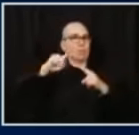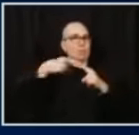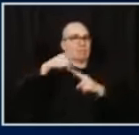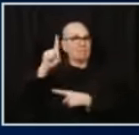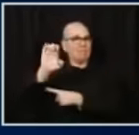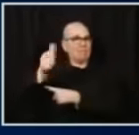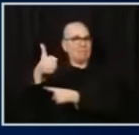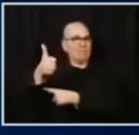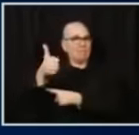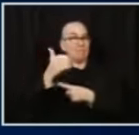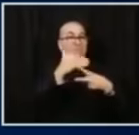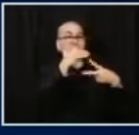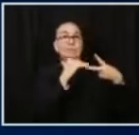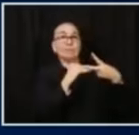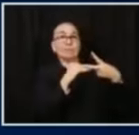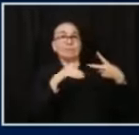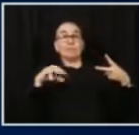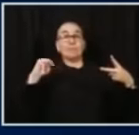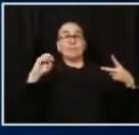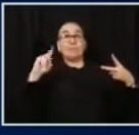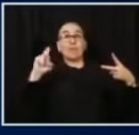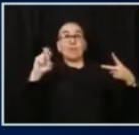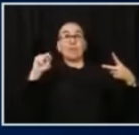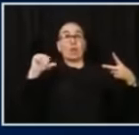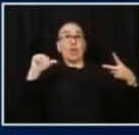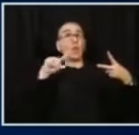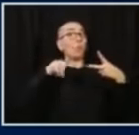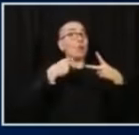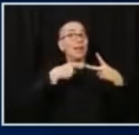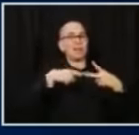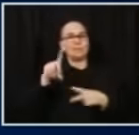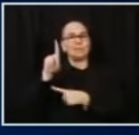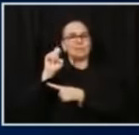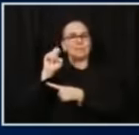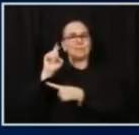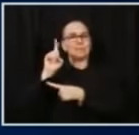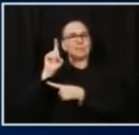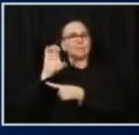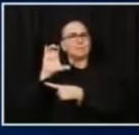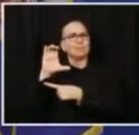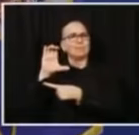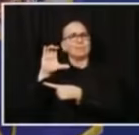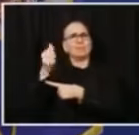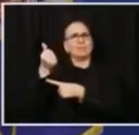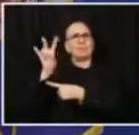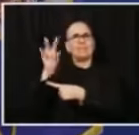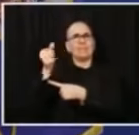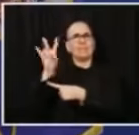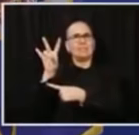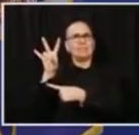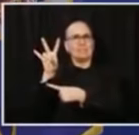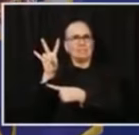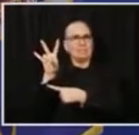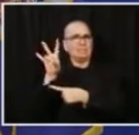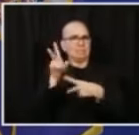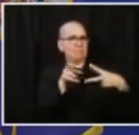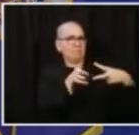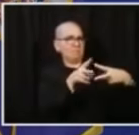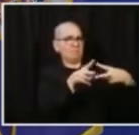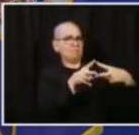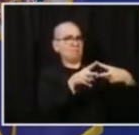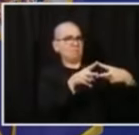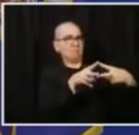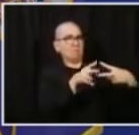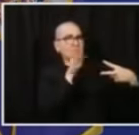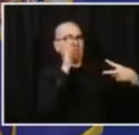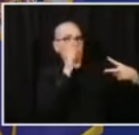we're very excited about what will be coming in terms of vaccines. These are the first 2 vaccines to go through this